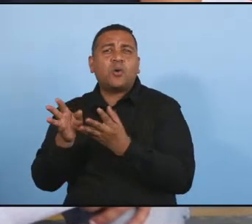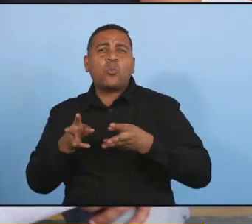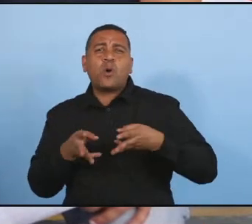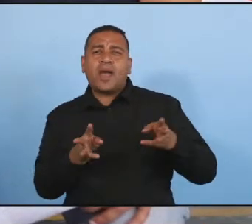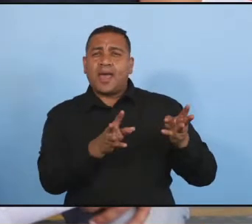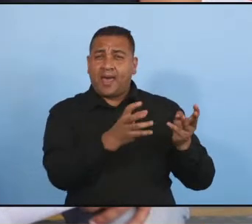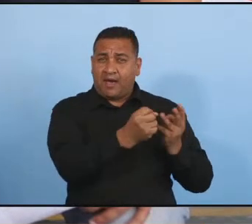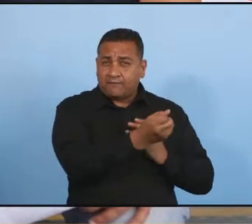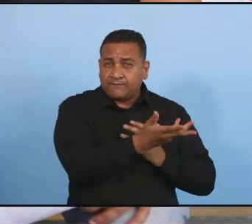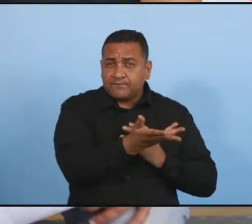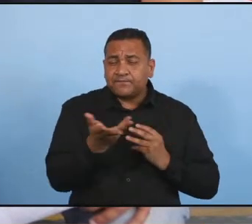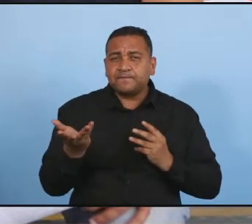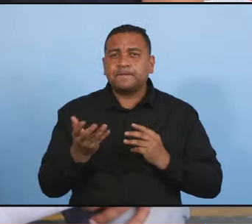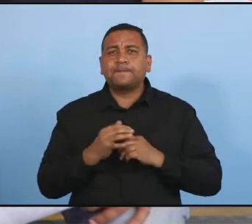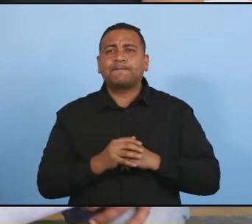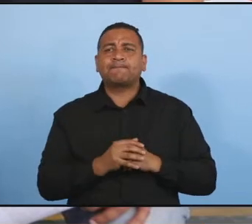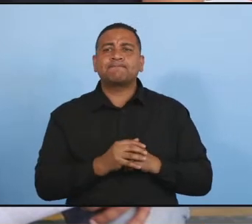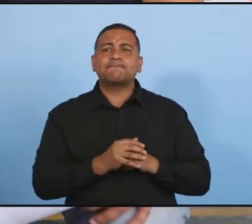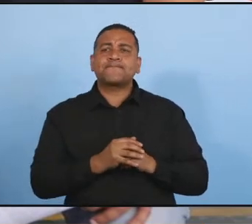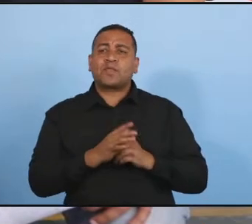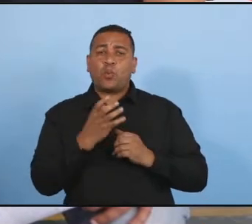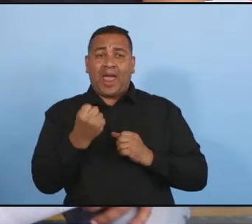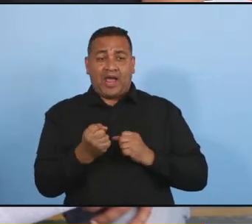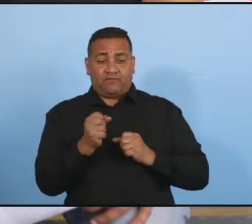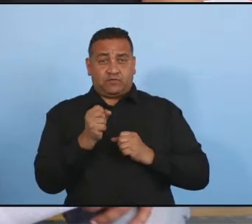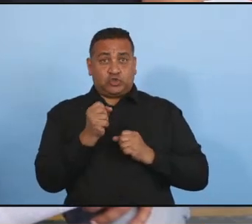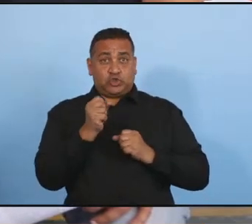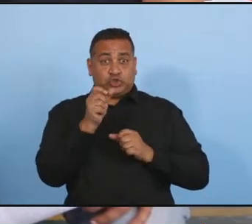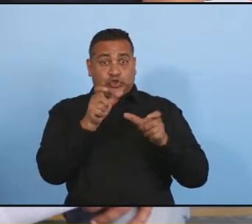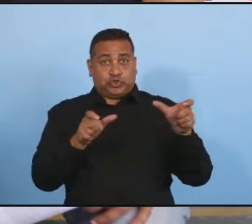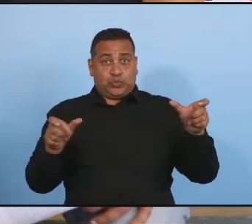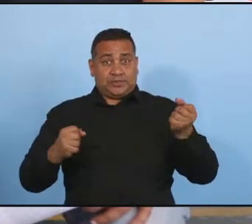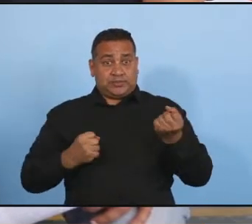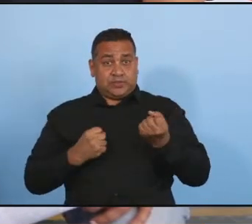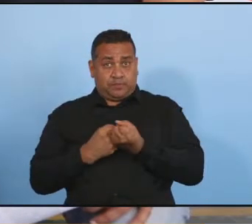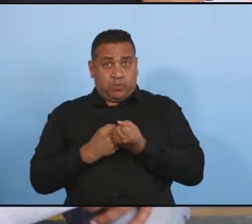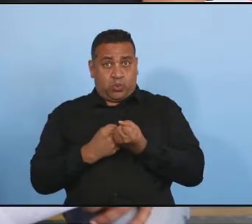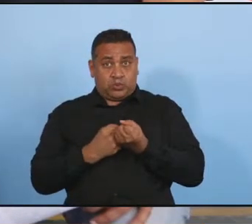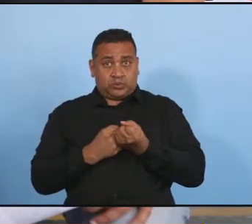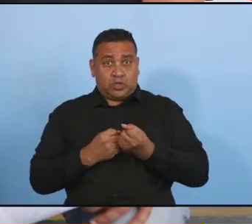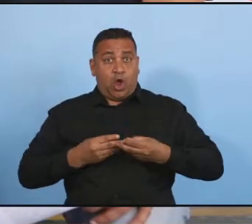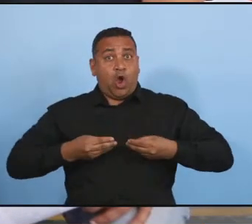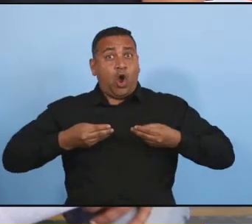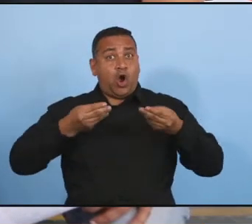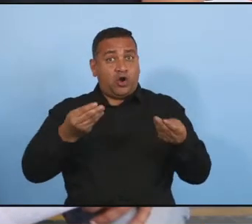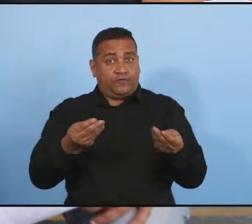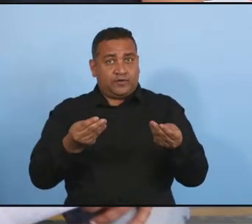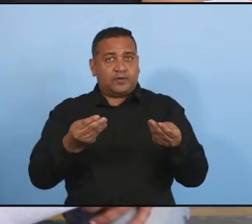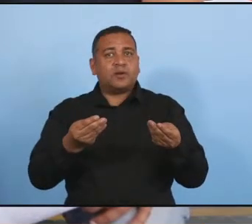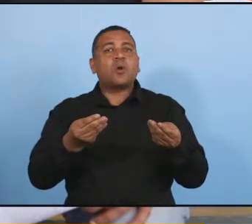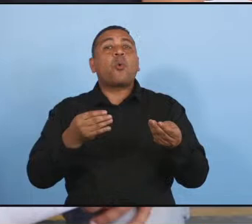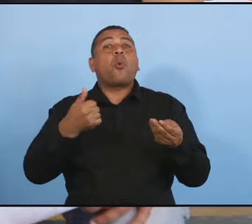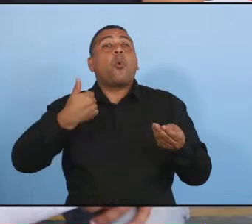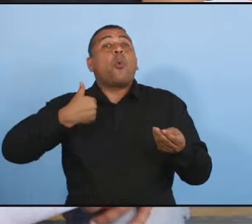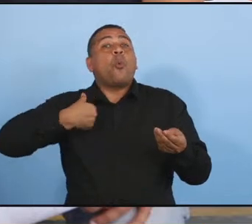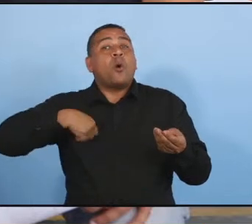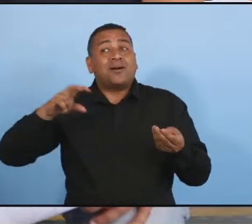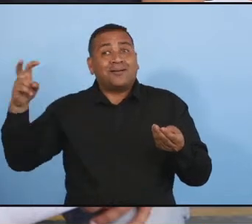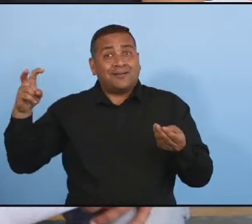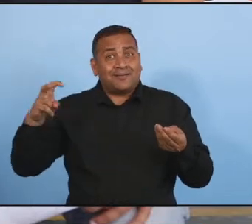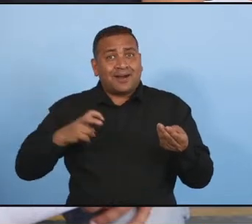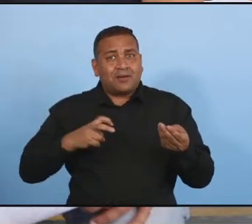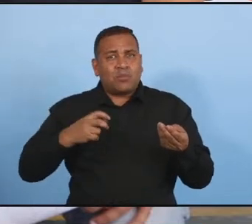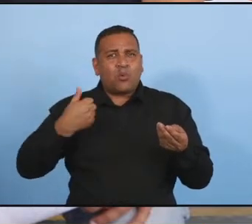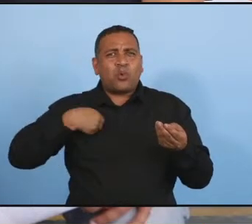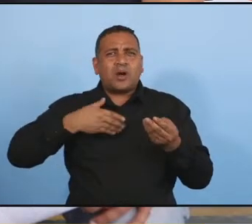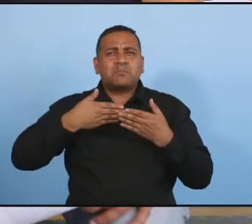so we have a student support service that offers prospective students guidance, can do an